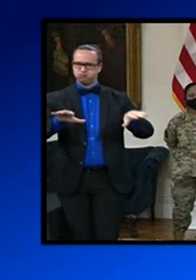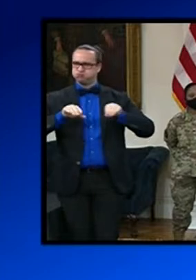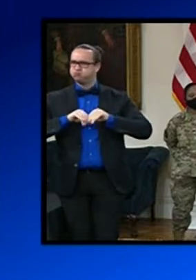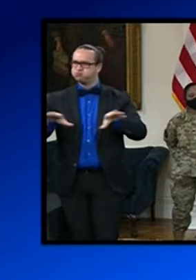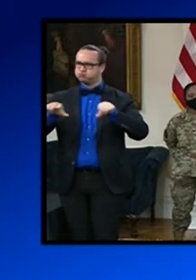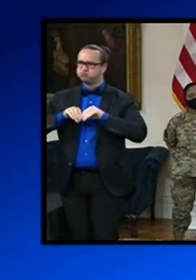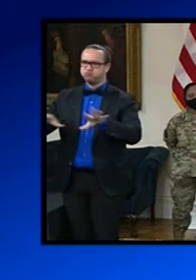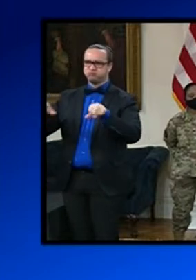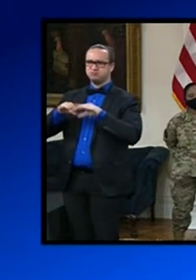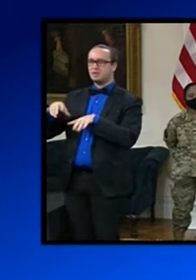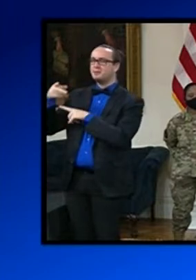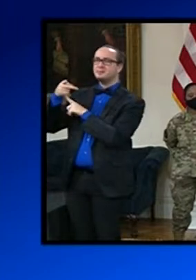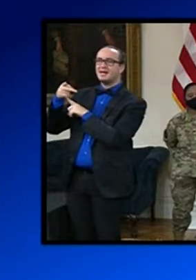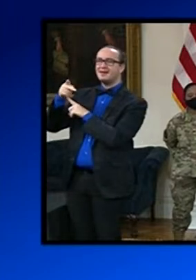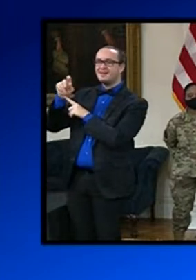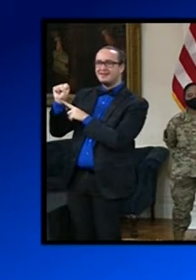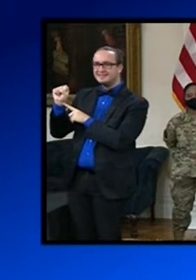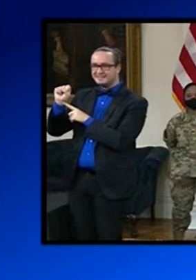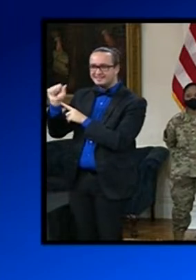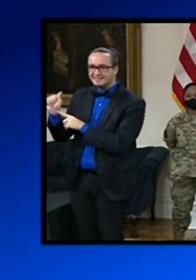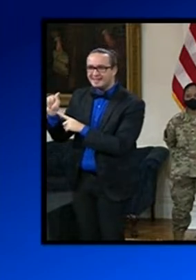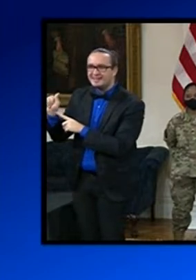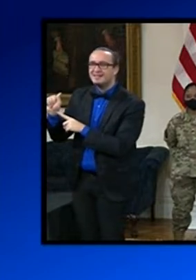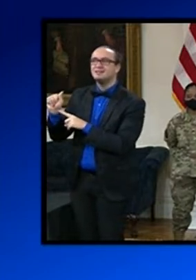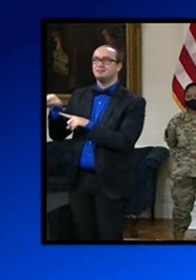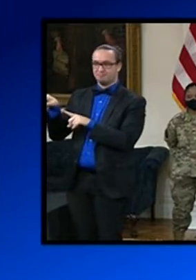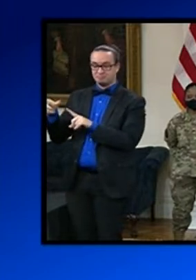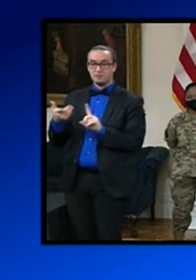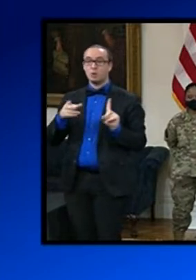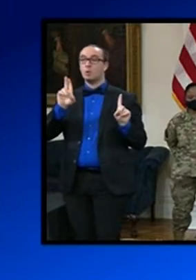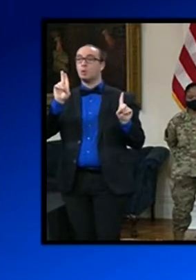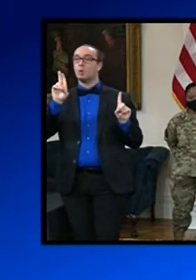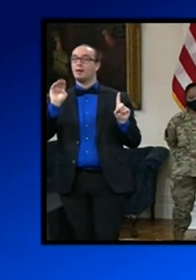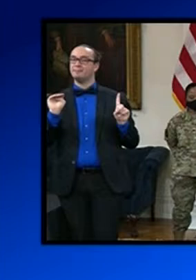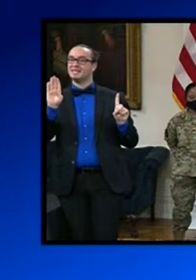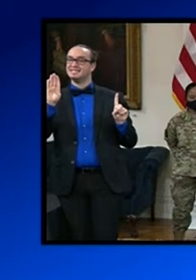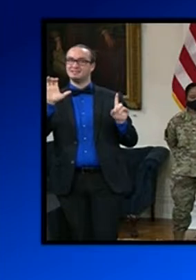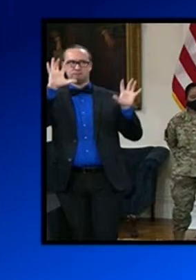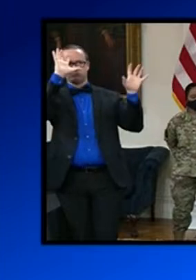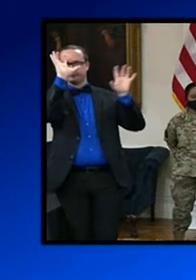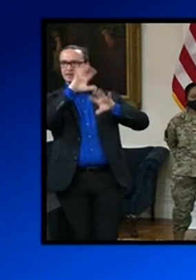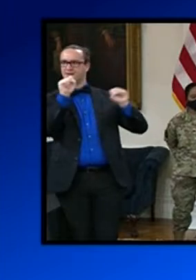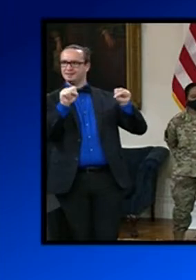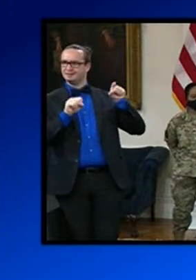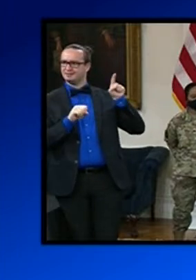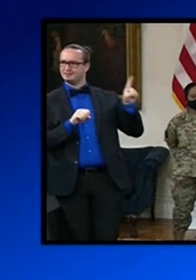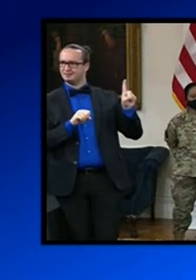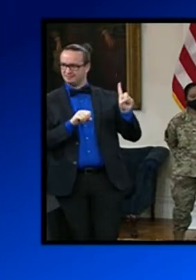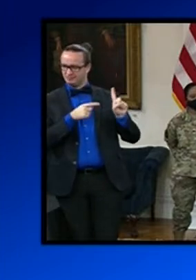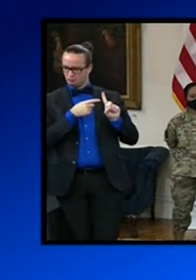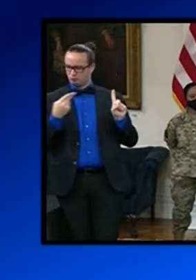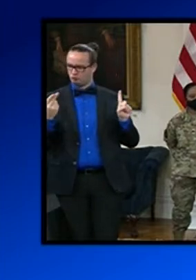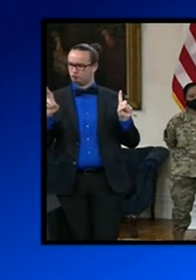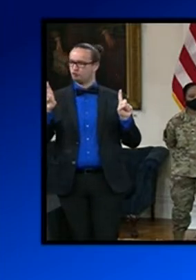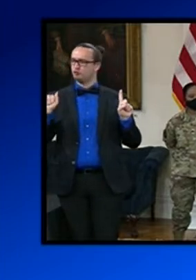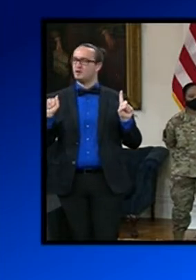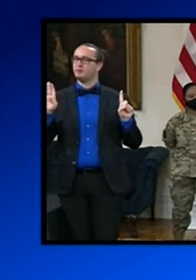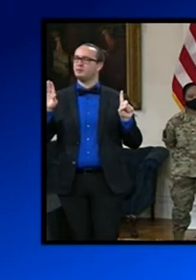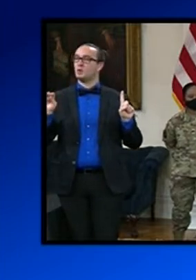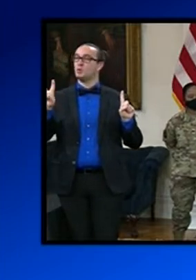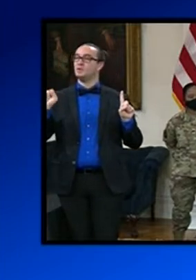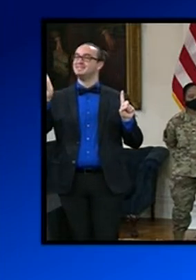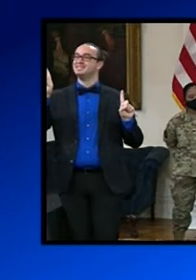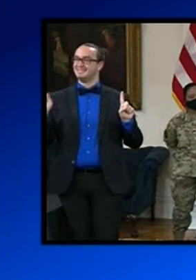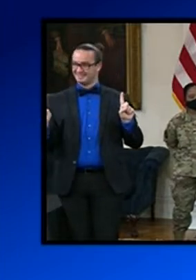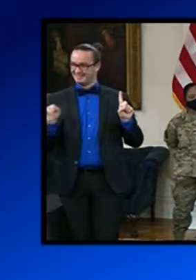UMBC President Freeman Hrabowski, Coppin State men's basketball coach Juan Dixon, and Prince George's County